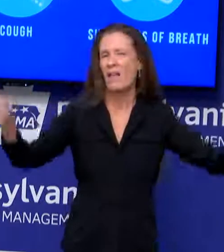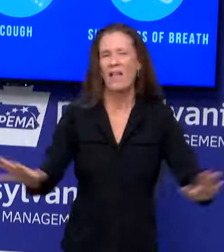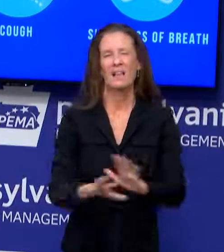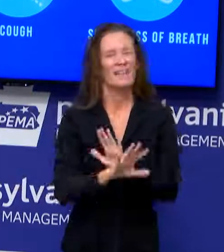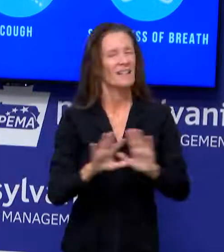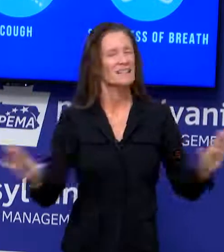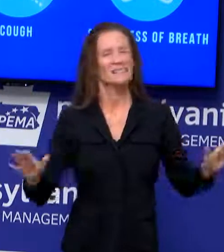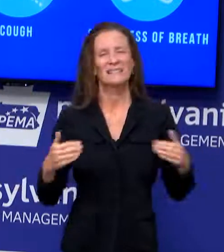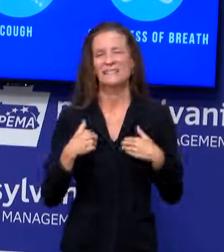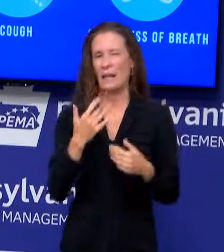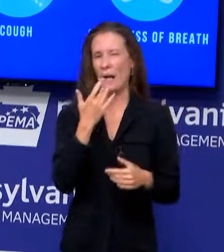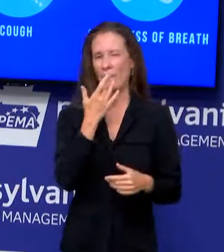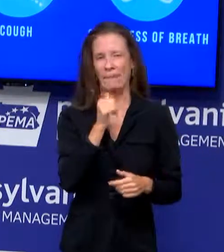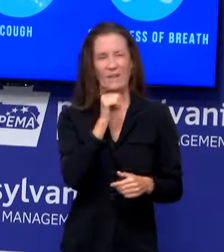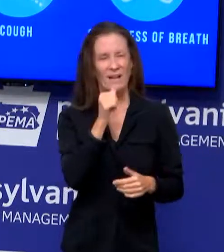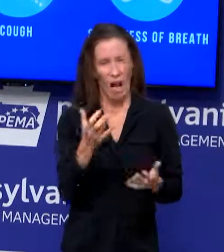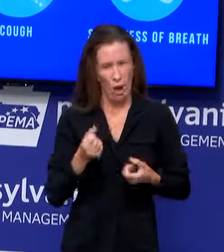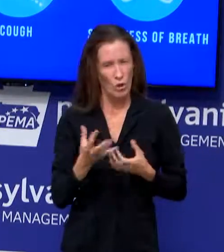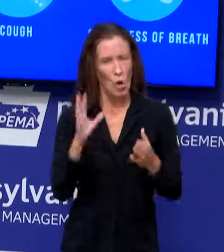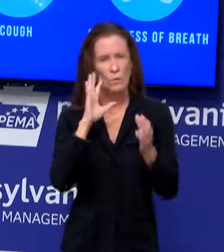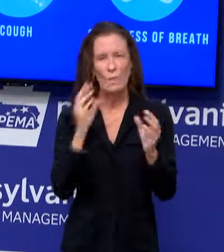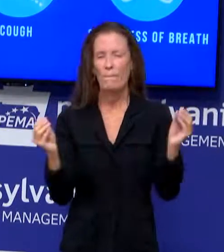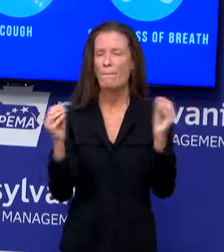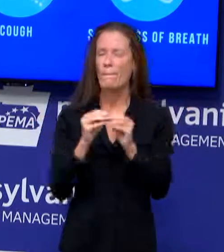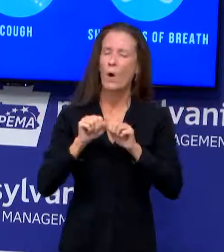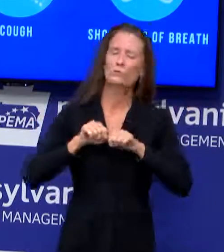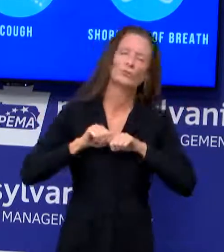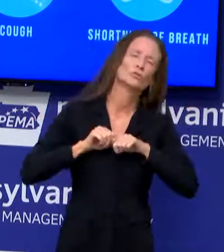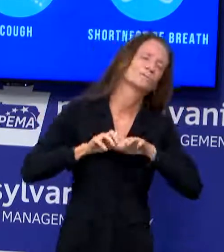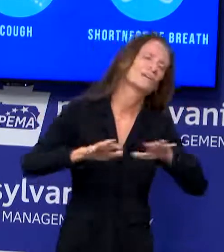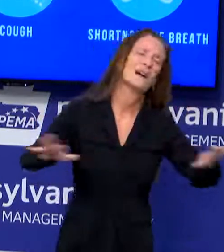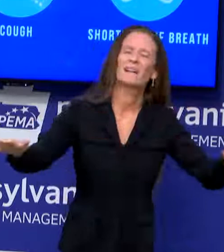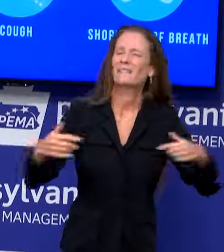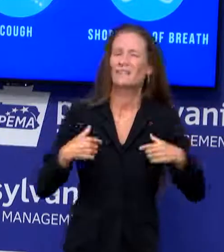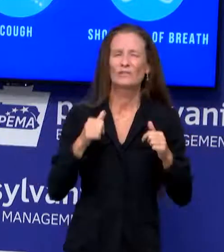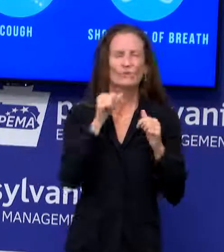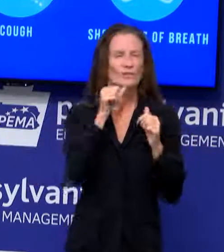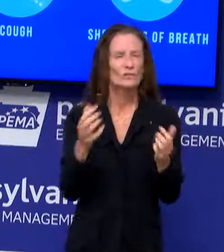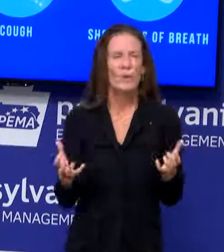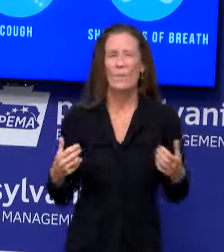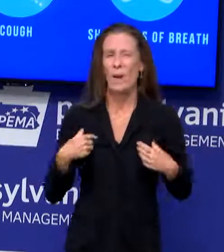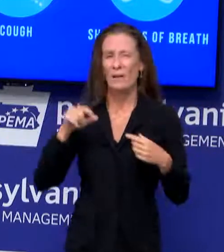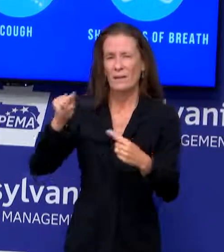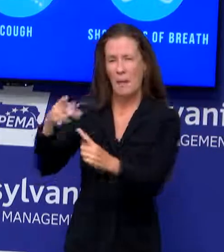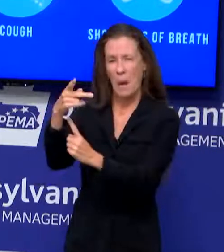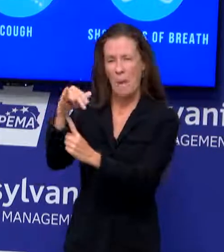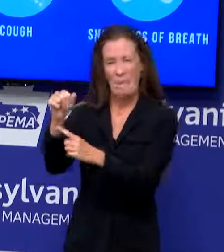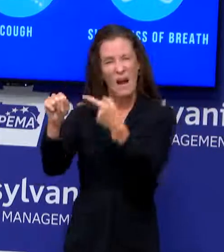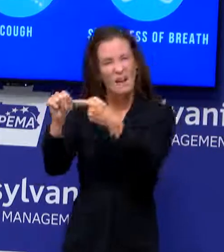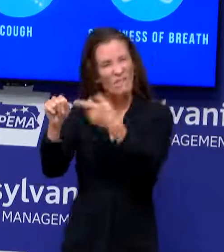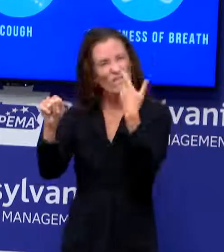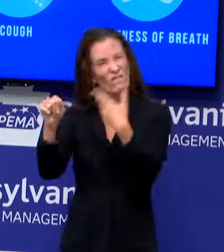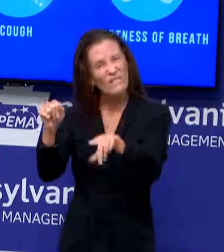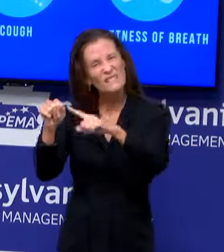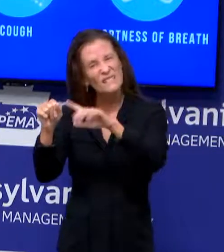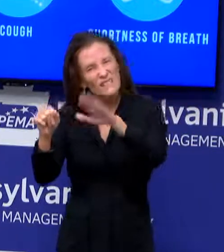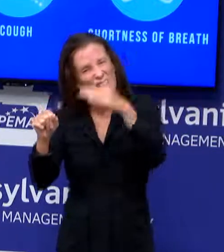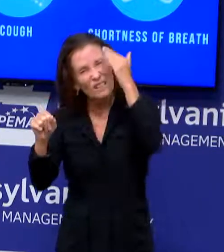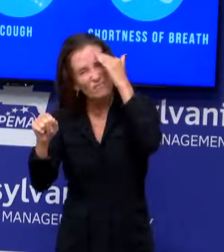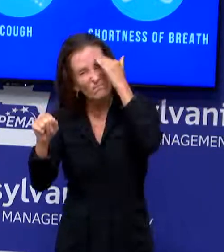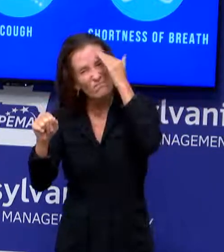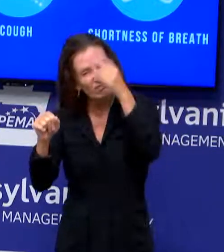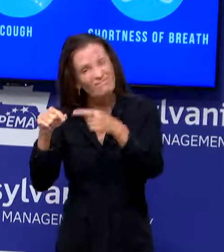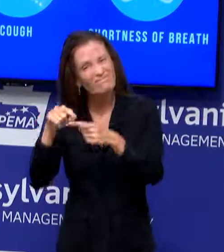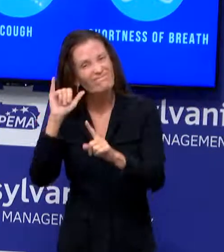could lead to more spread of COVID-19. I mean, the PIAA admits in their guidance that they put out that there are some particular sports